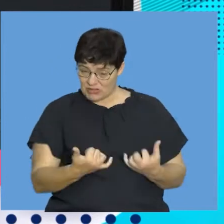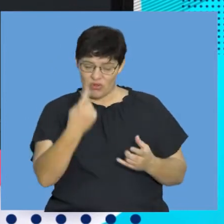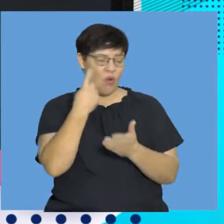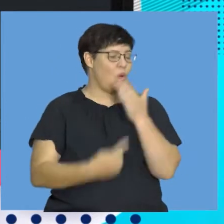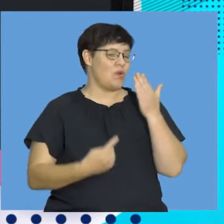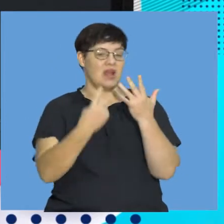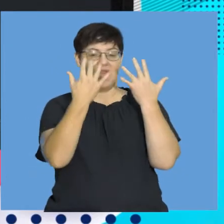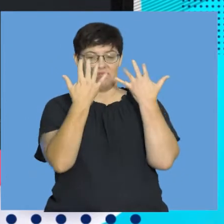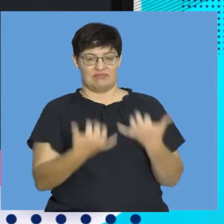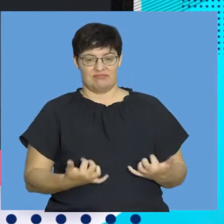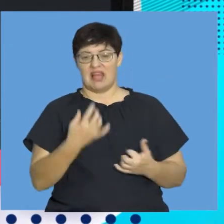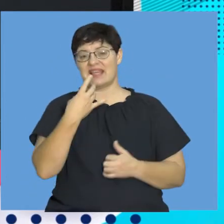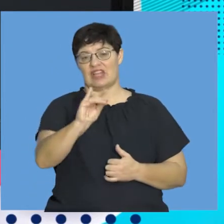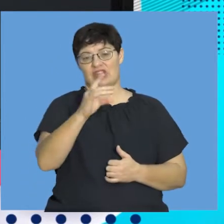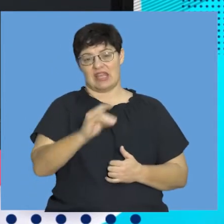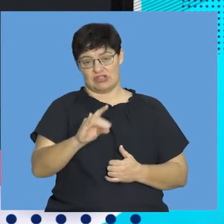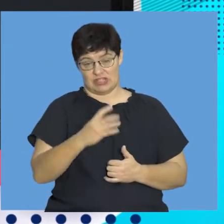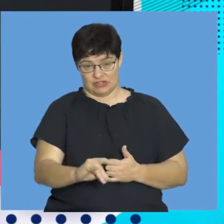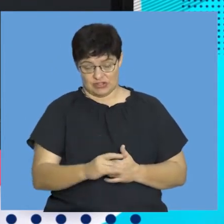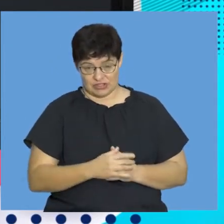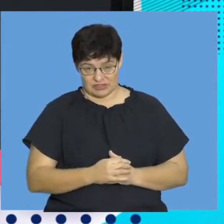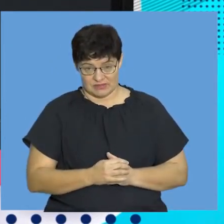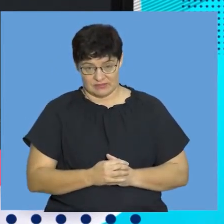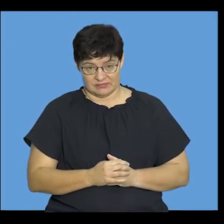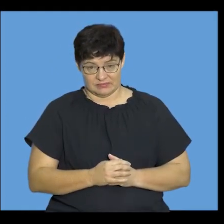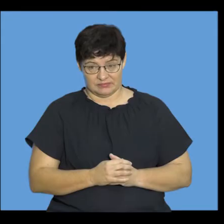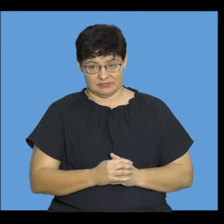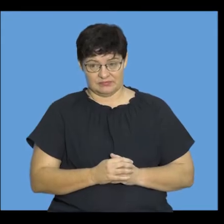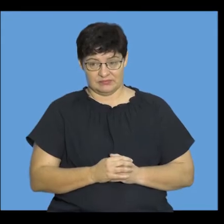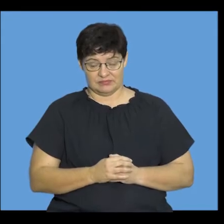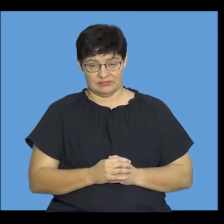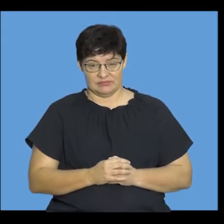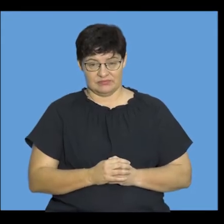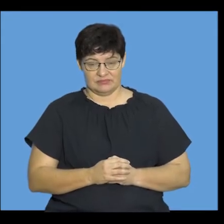Think cash when you're doing the cash budget.